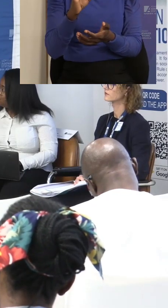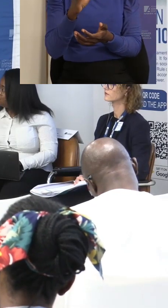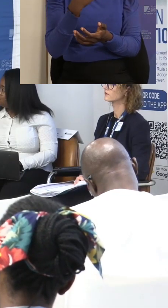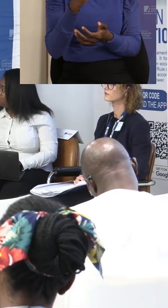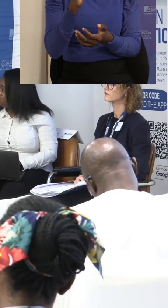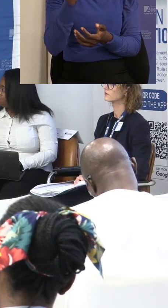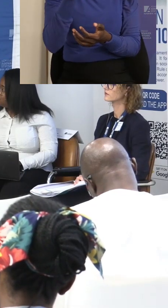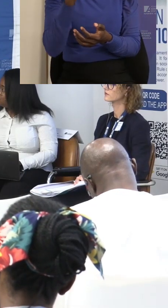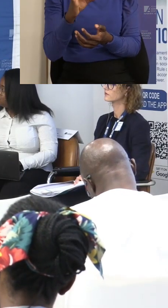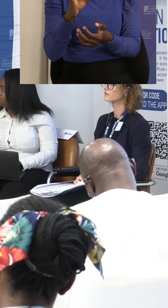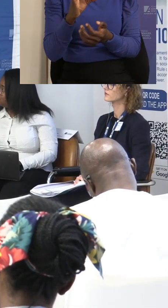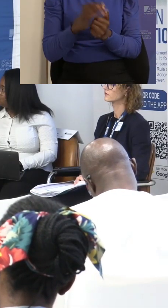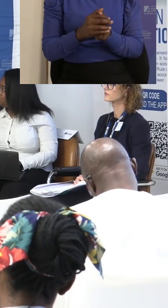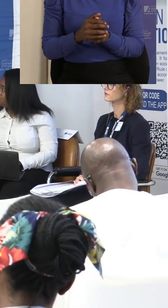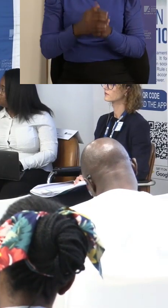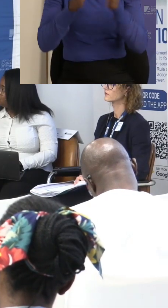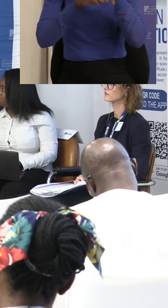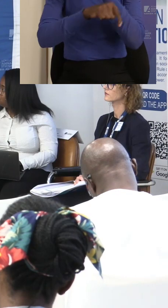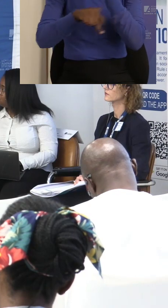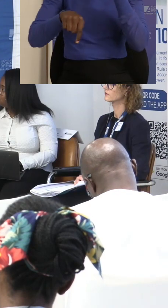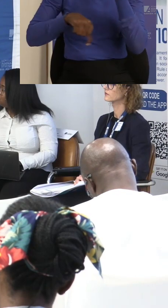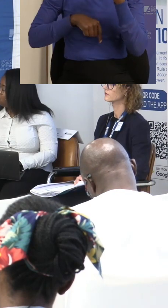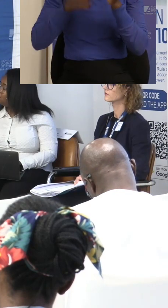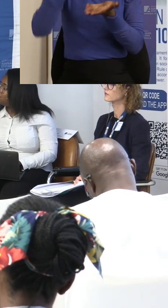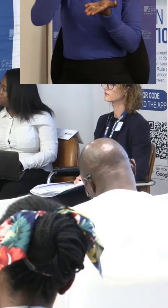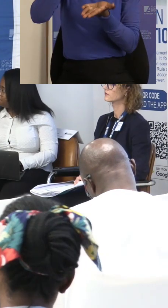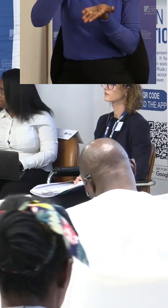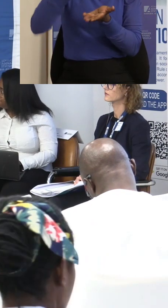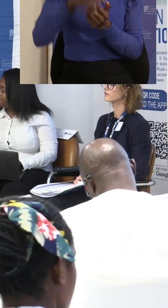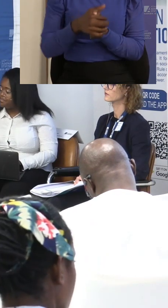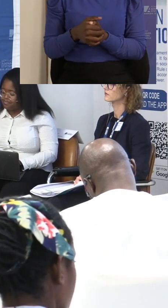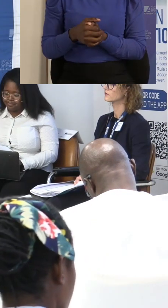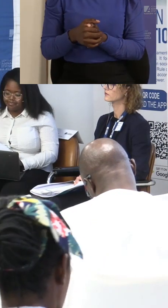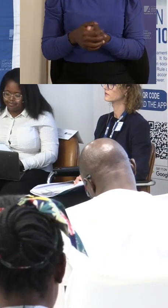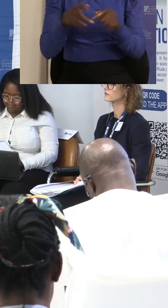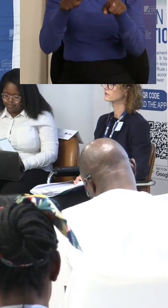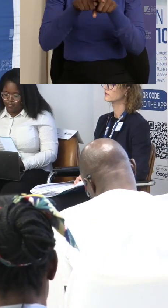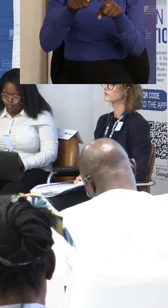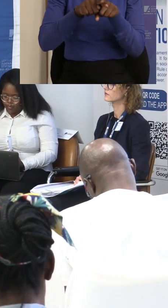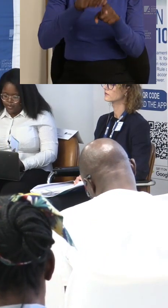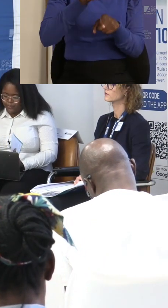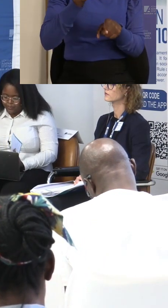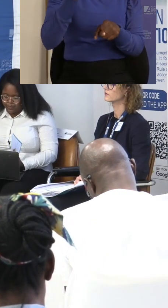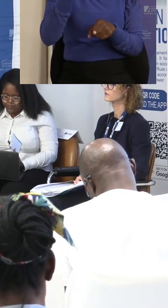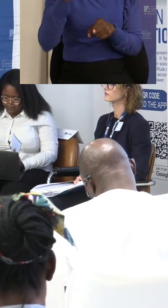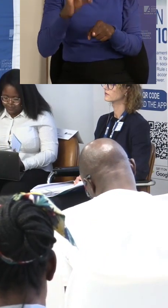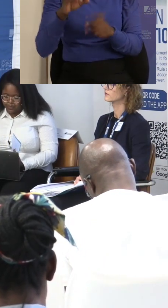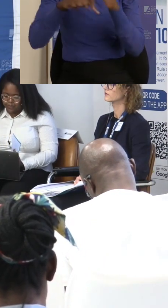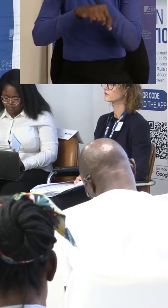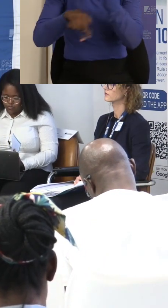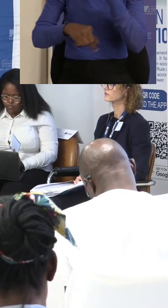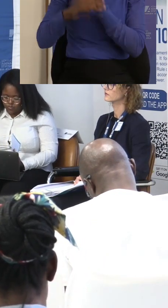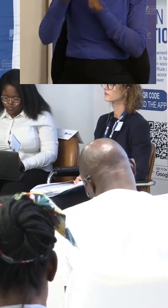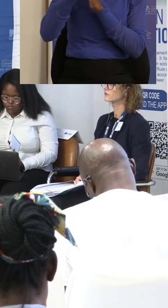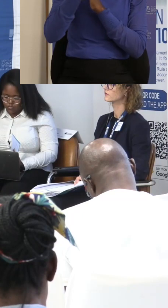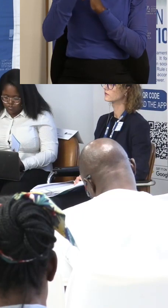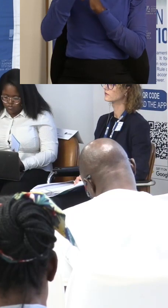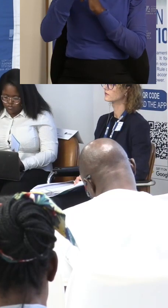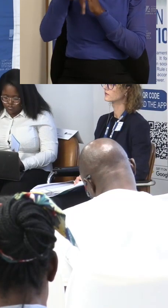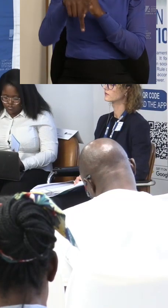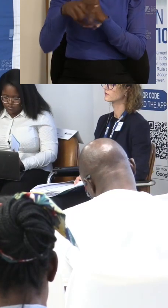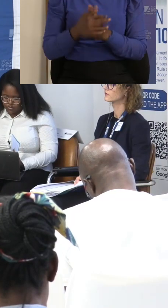20% of the entire country's budget. That's equal to almost 10% of the country's GDP.